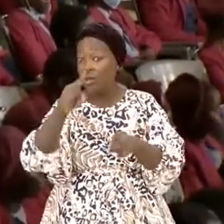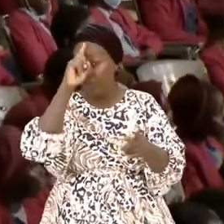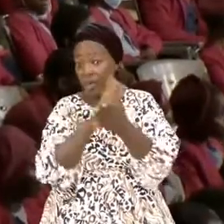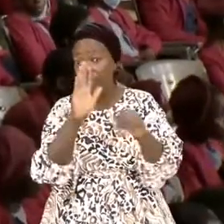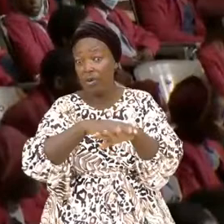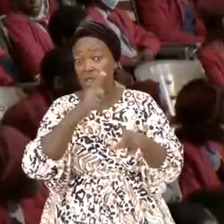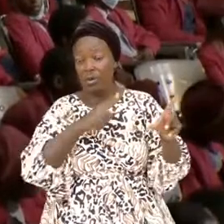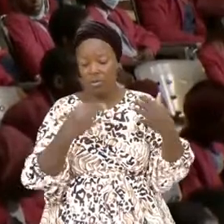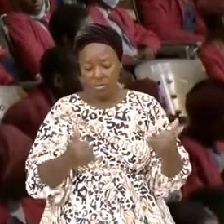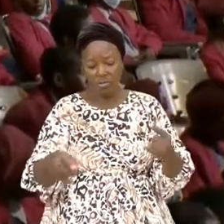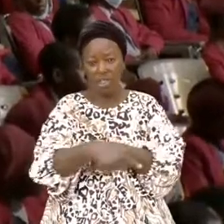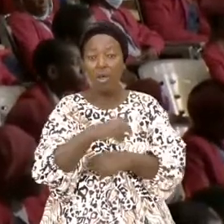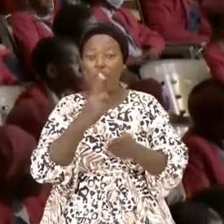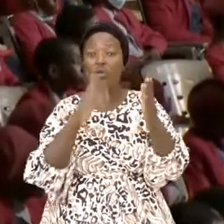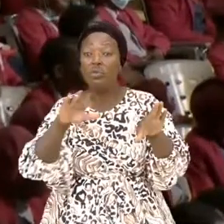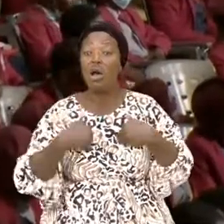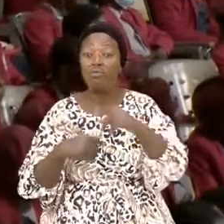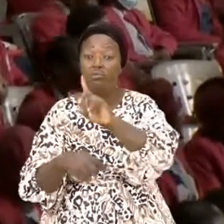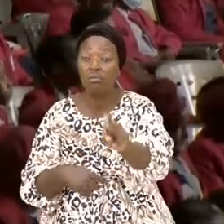Lord today, what are you going to have?